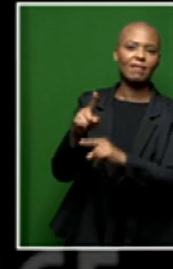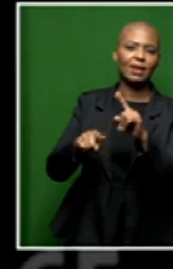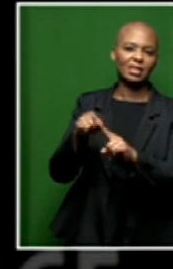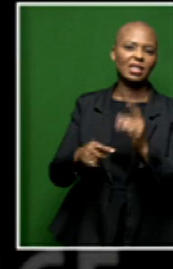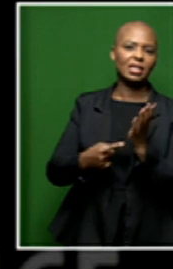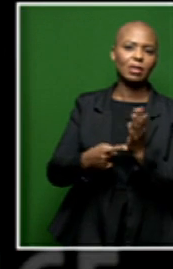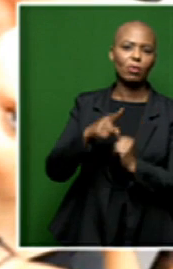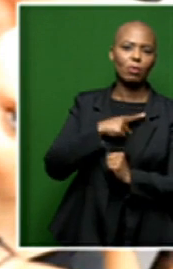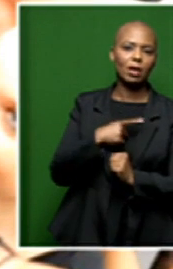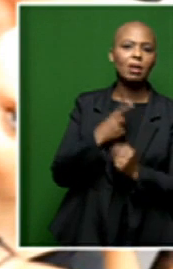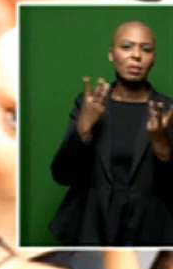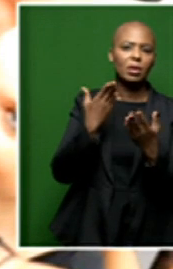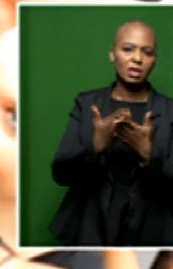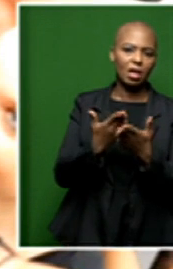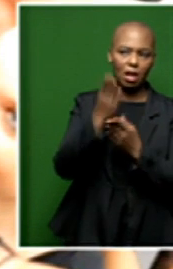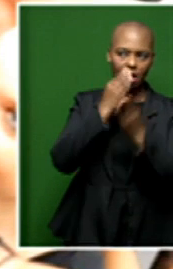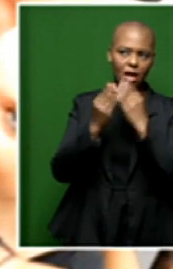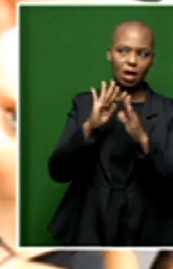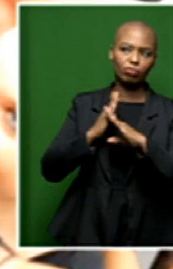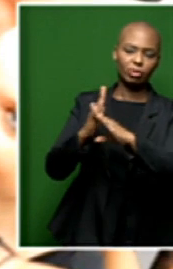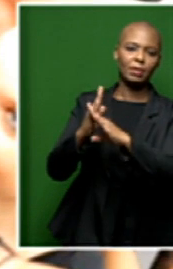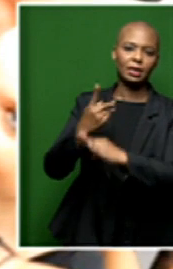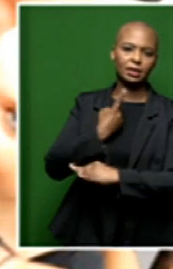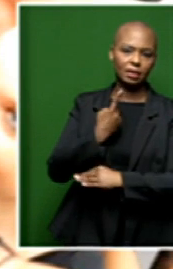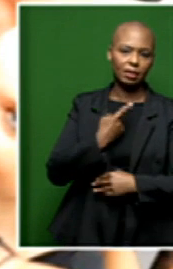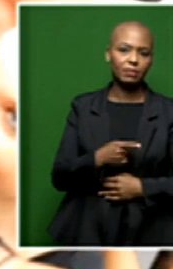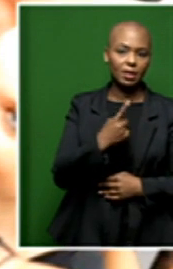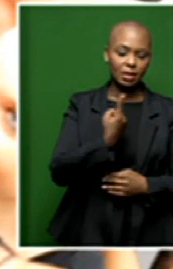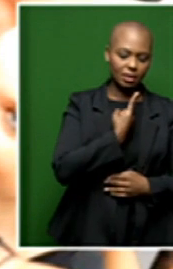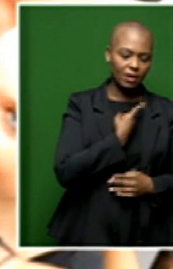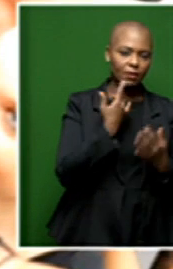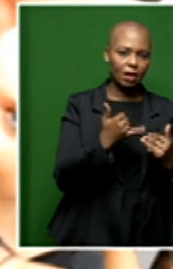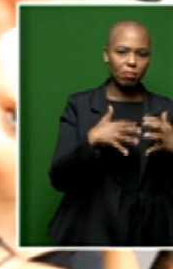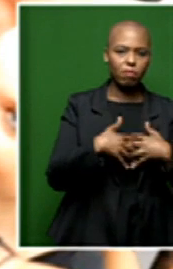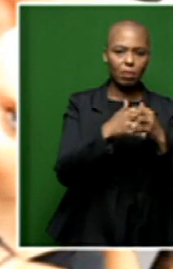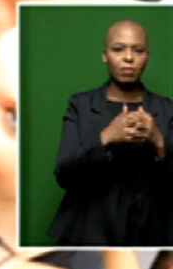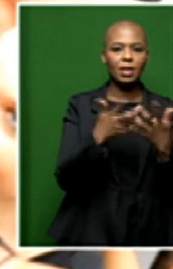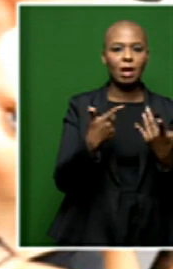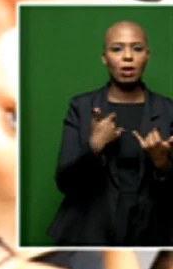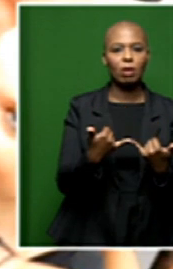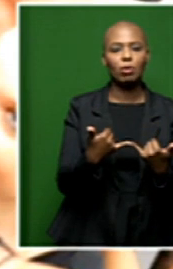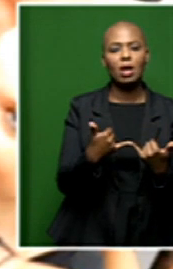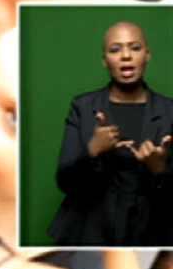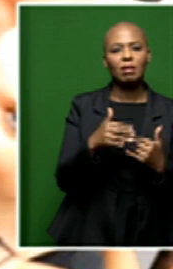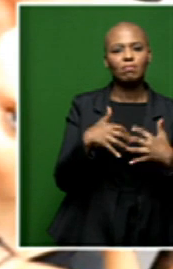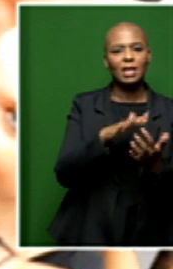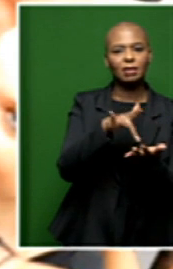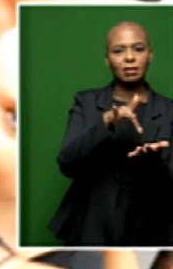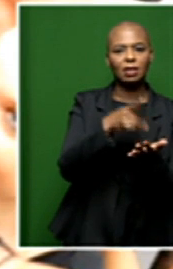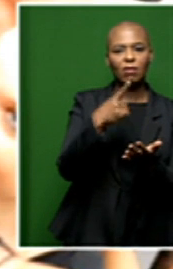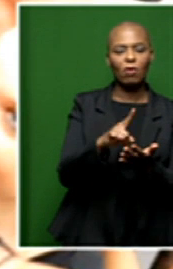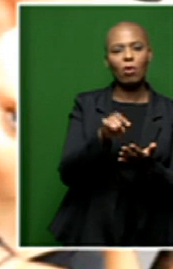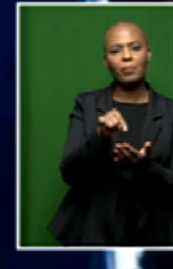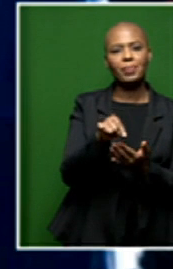believes all people can learn to defend themselves. She founded and runs a self-defense gym called Storm Combat in Northriding in